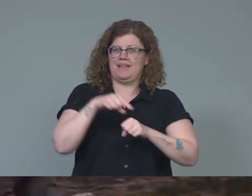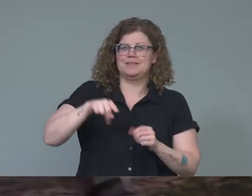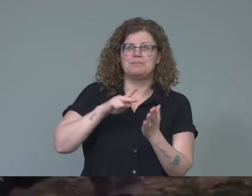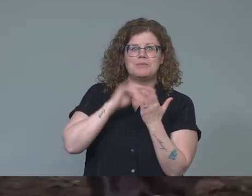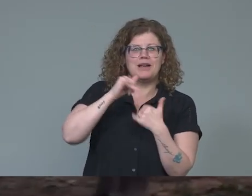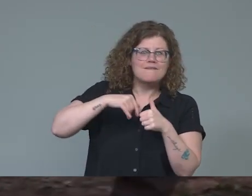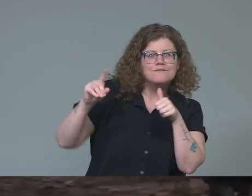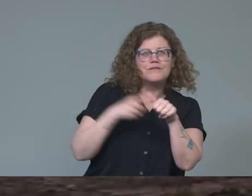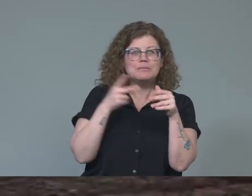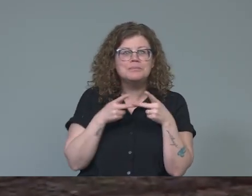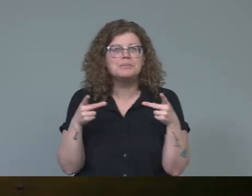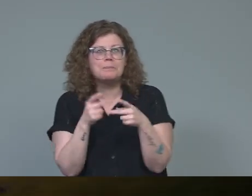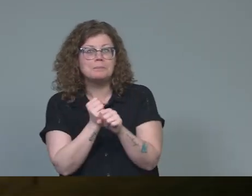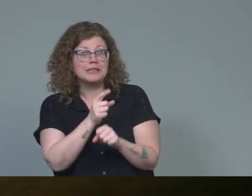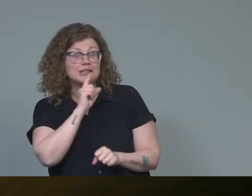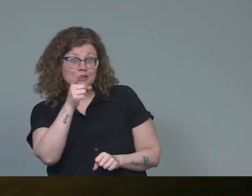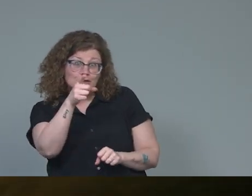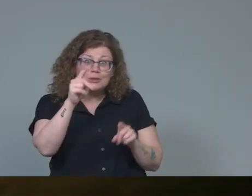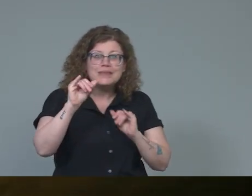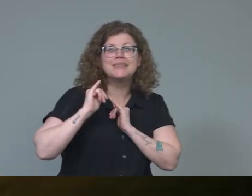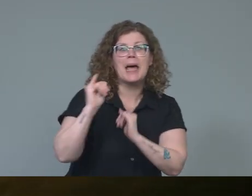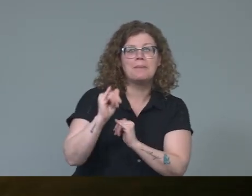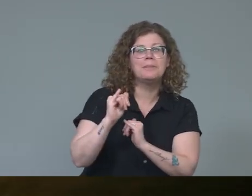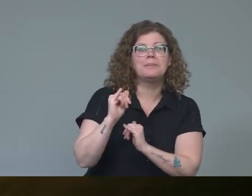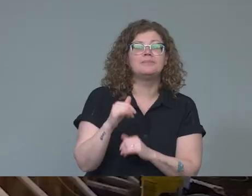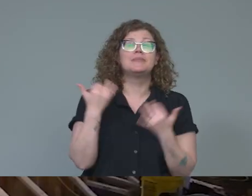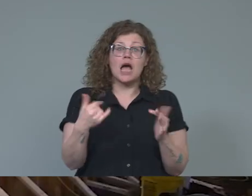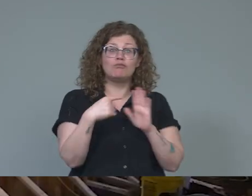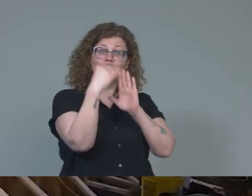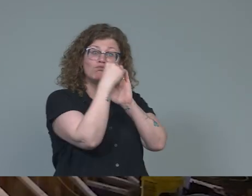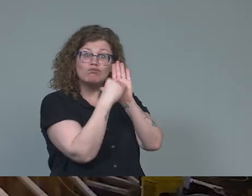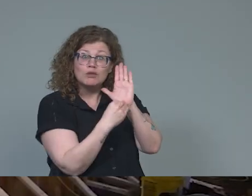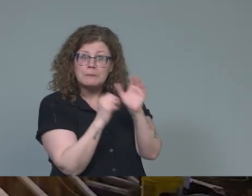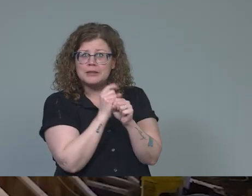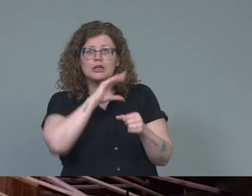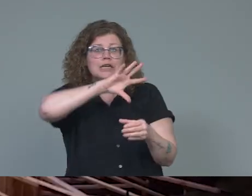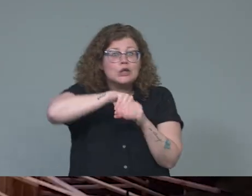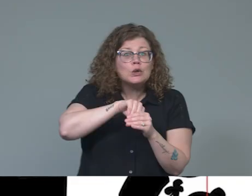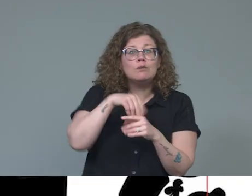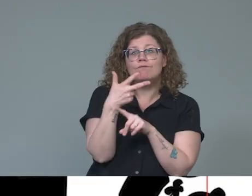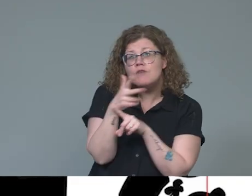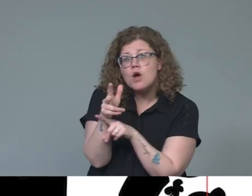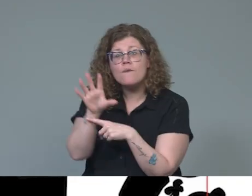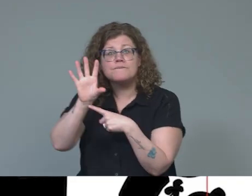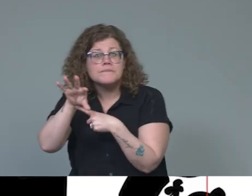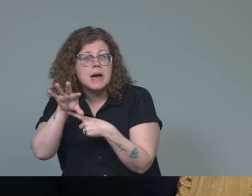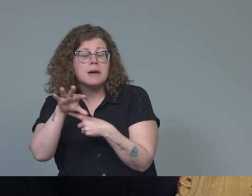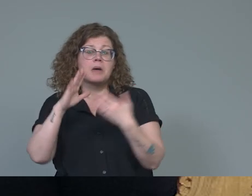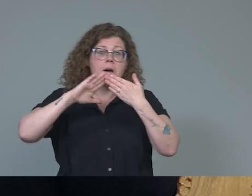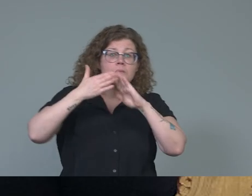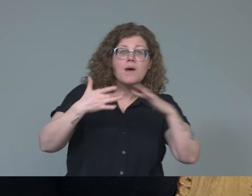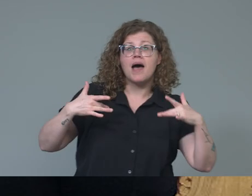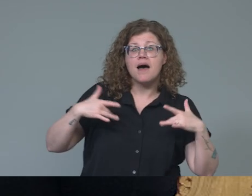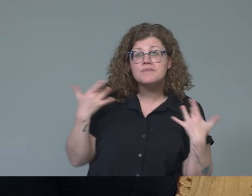videos of the actual installation process, time-lapse videos over the course of a project going into the ground, photographs of the